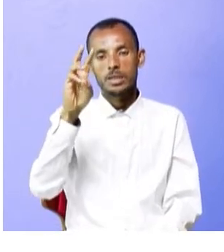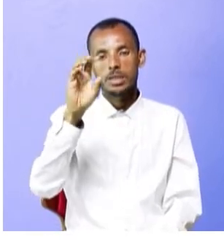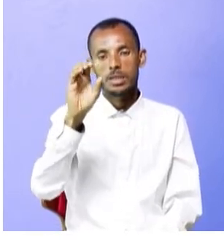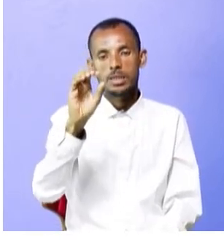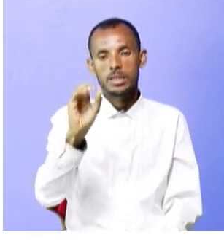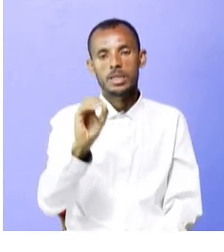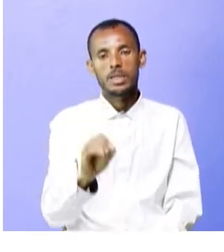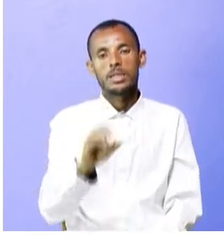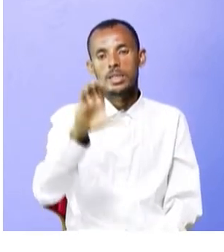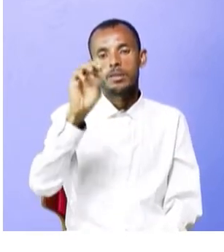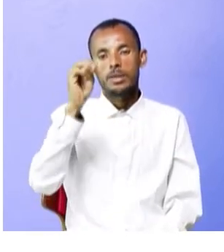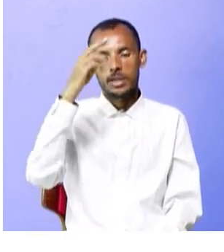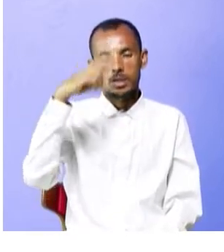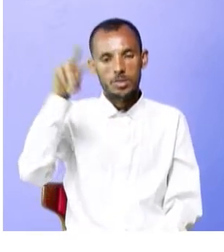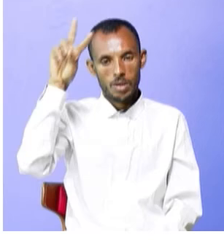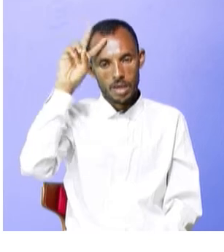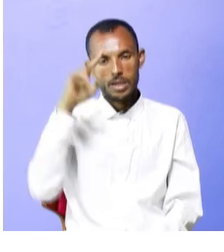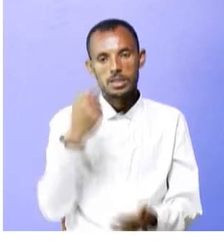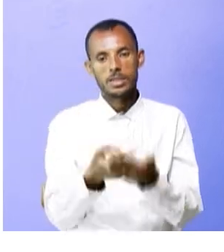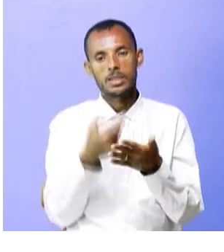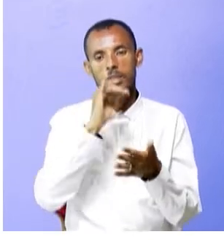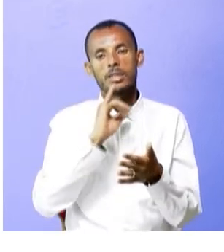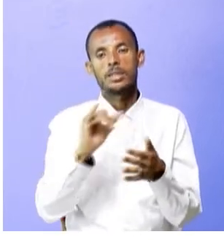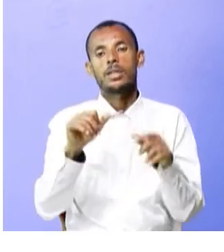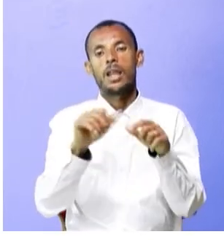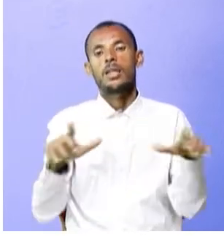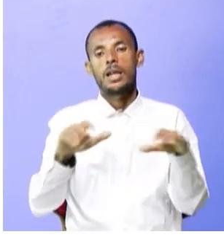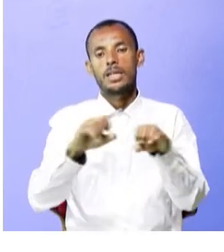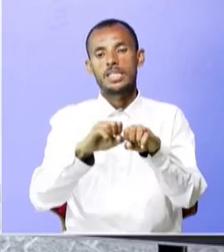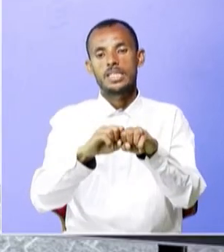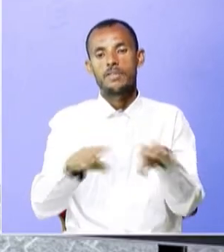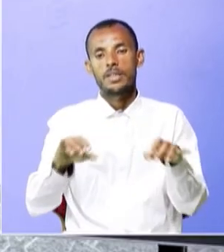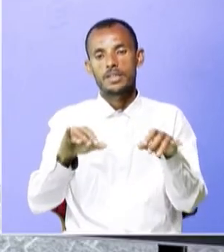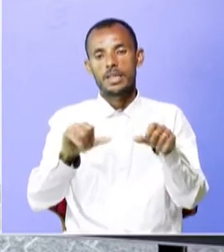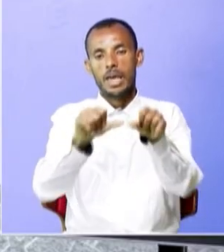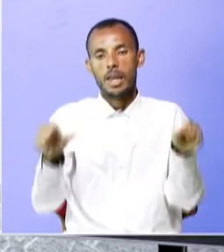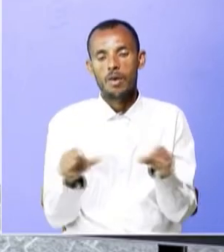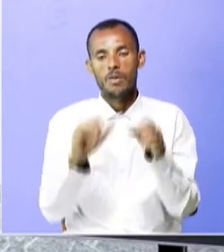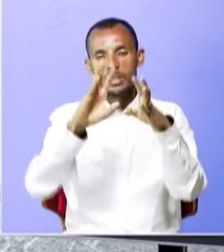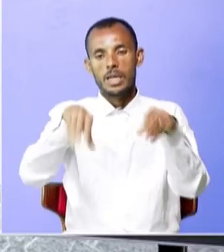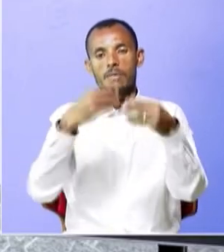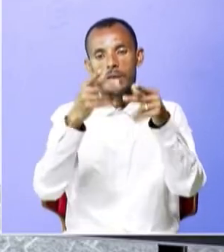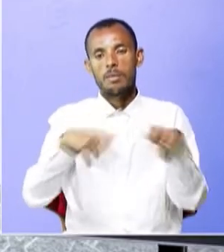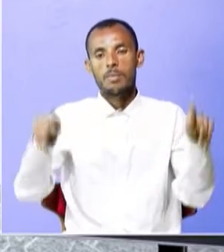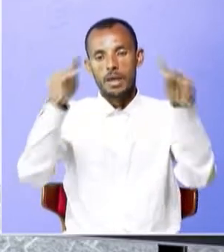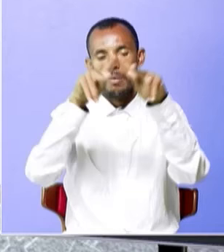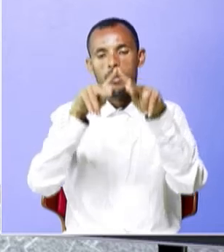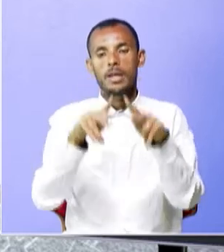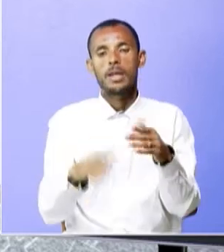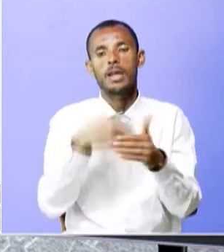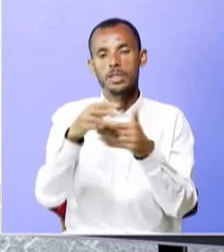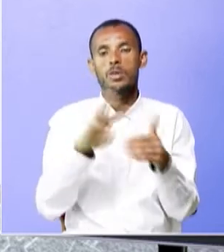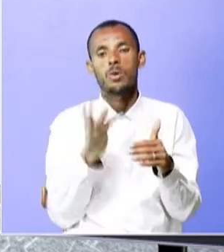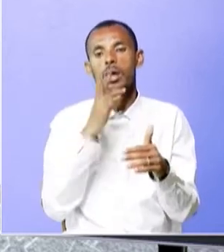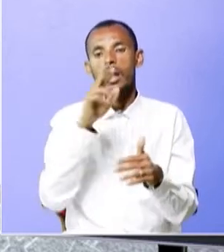160 centimeter square. Okay, this is the lateral surface area of the given pyramid. Next, we are